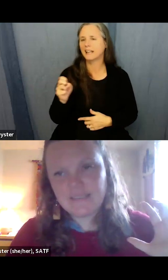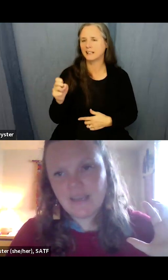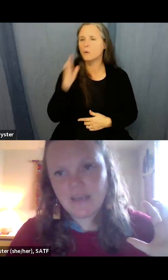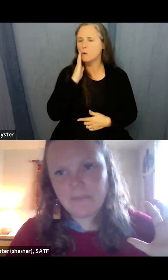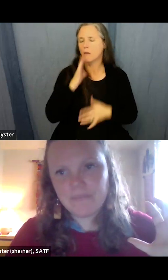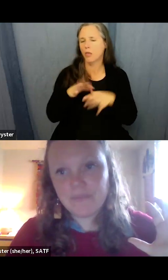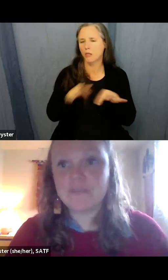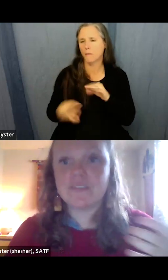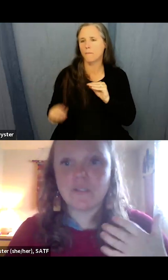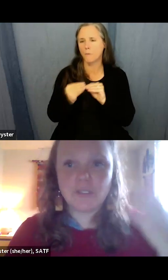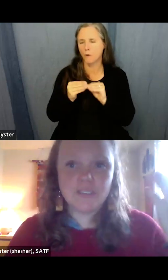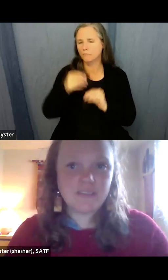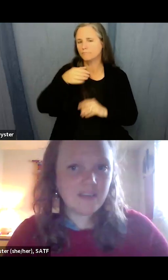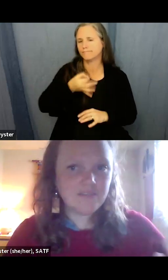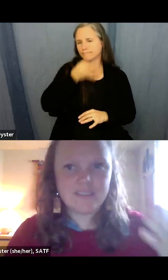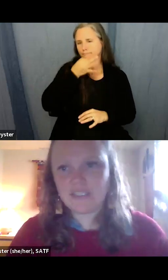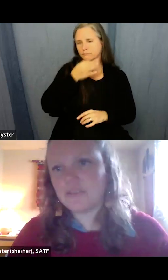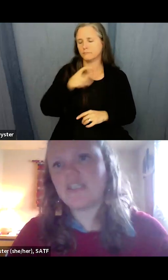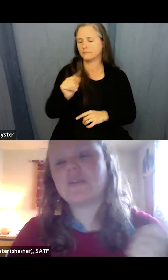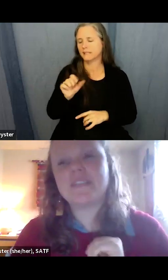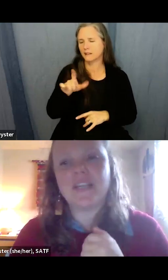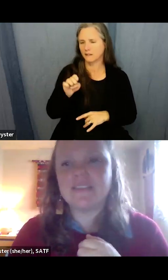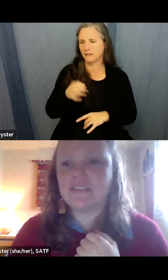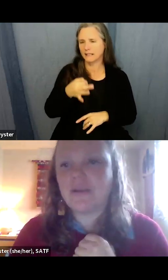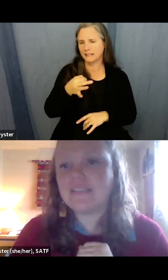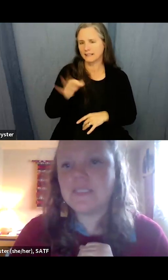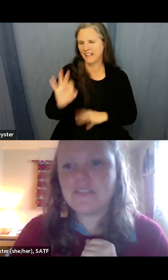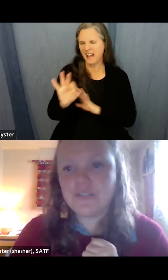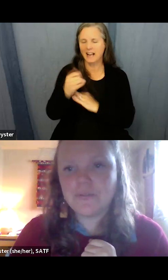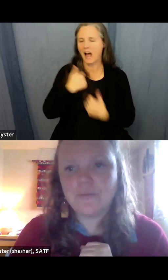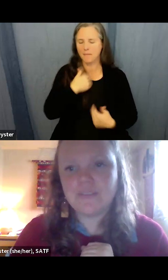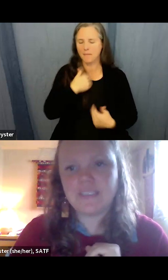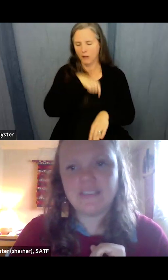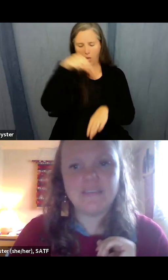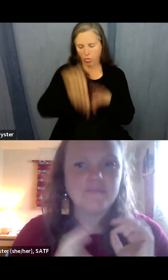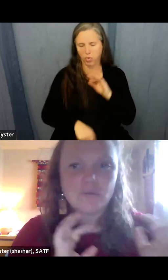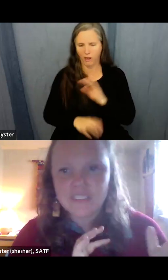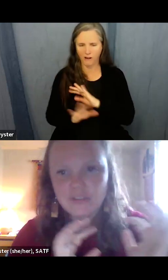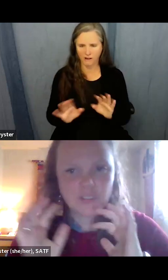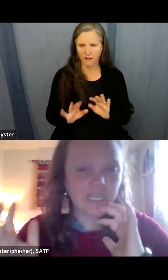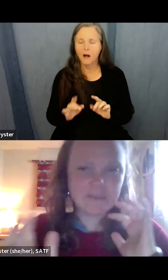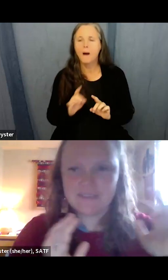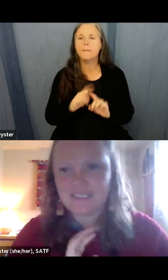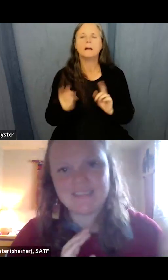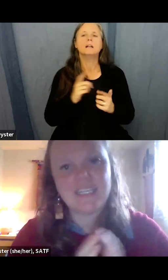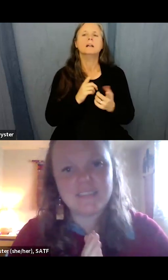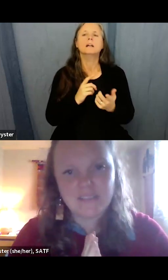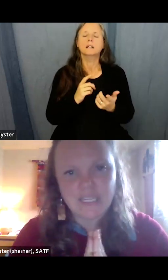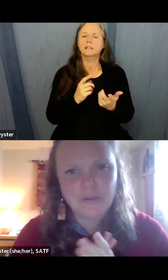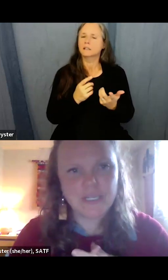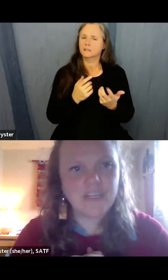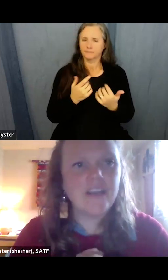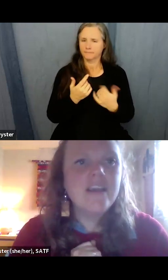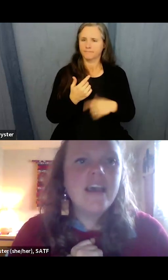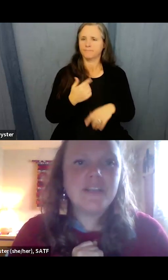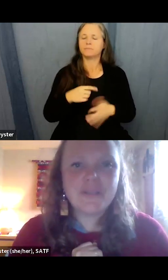that those disclosures of sexual and gender-based violence and harassment to the school district or campus's designated Title